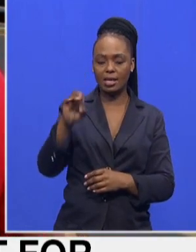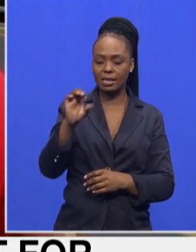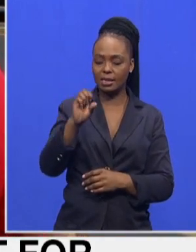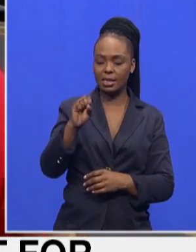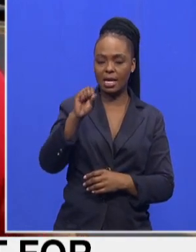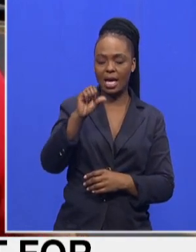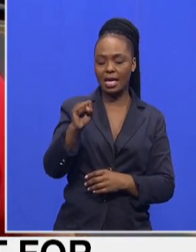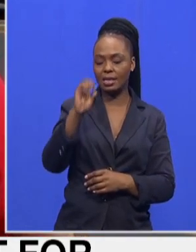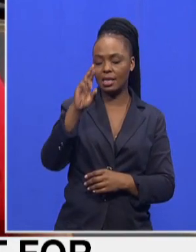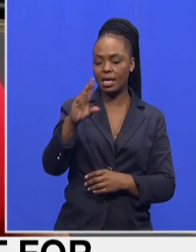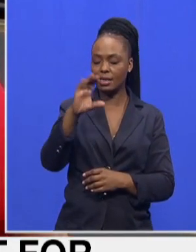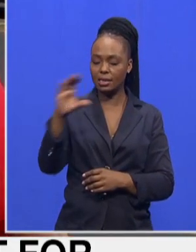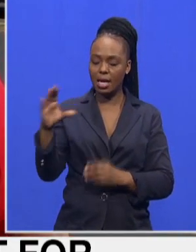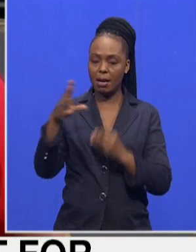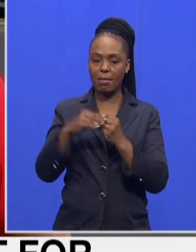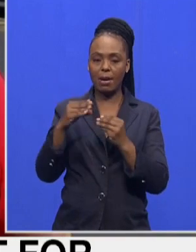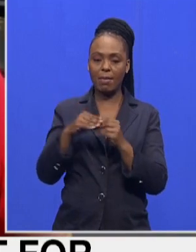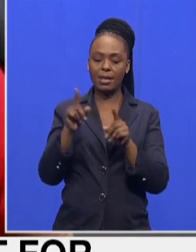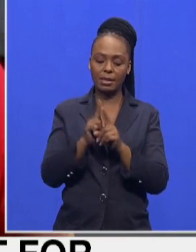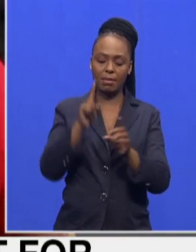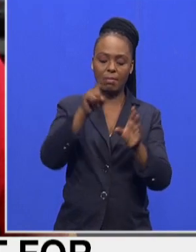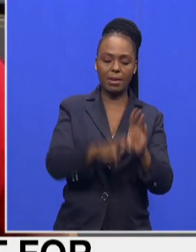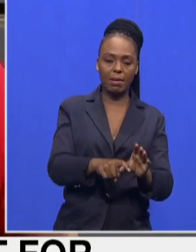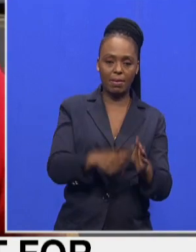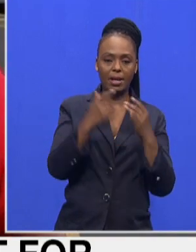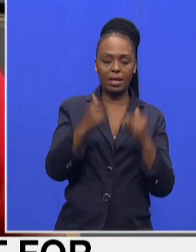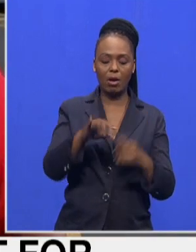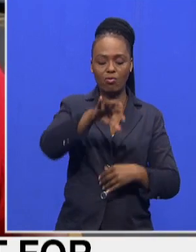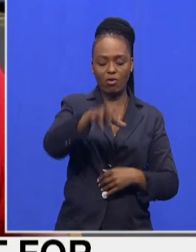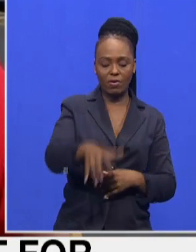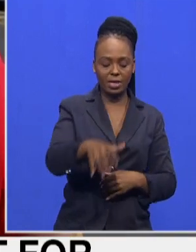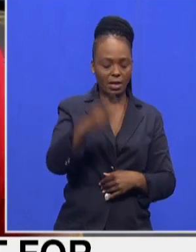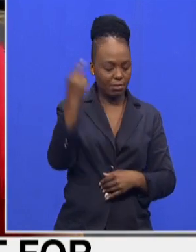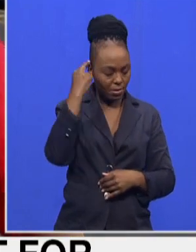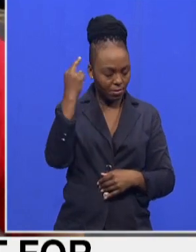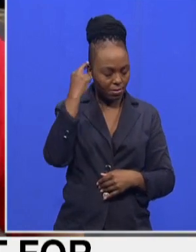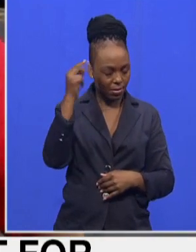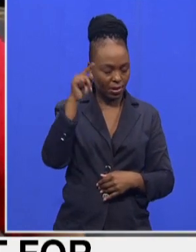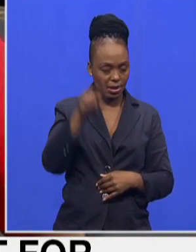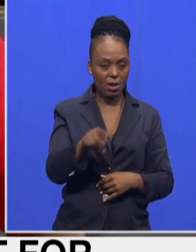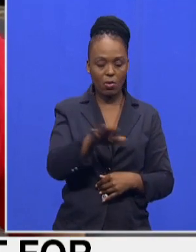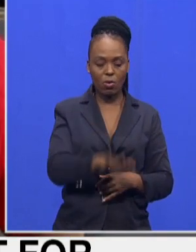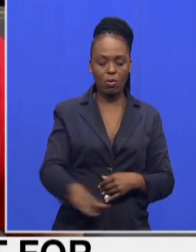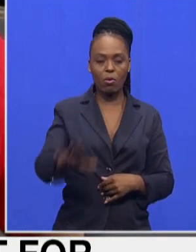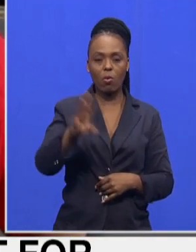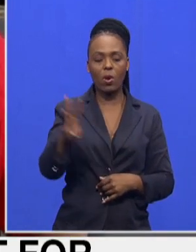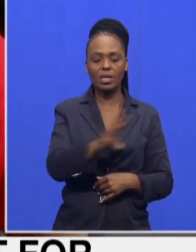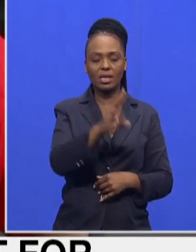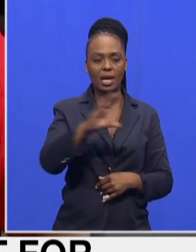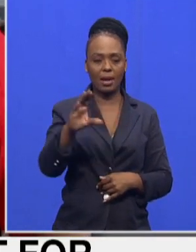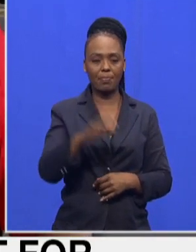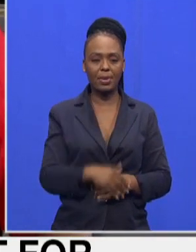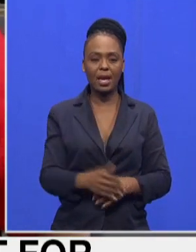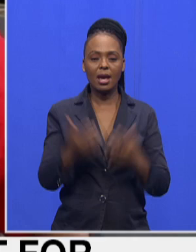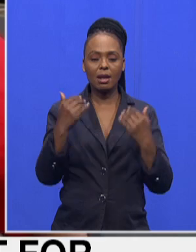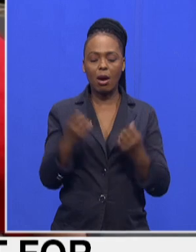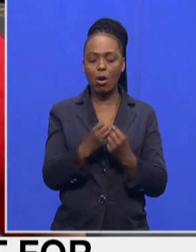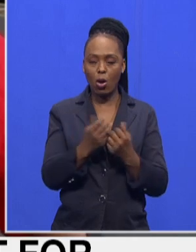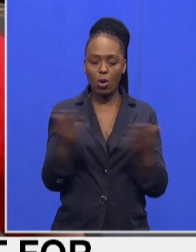the EFFSC Provincial Deputy Secretary in the Western Cape. So currently, as we have multiple